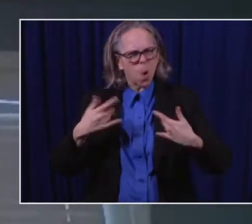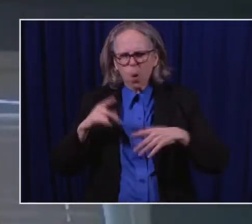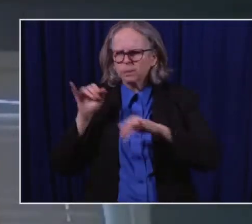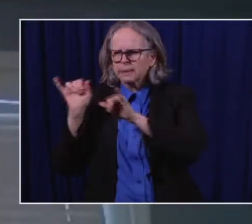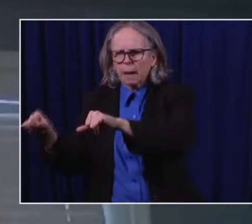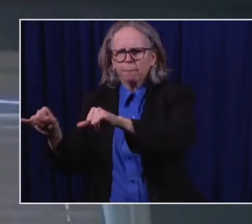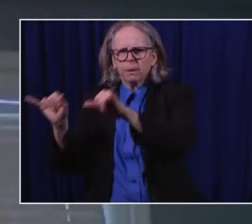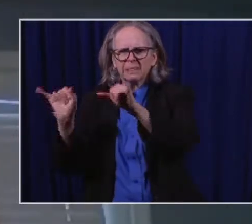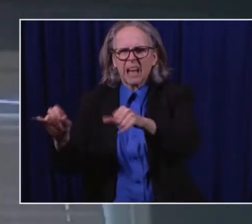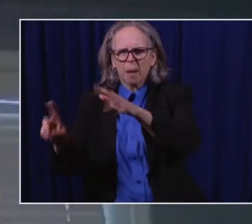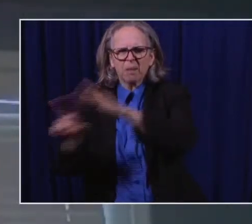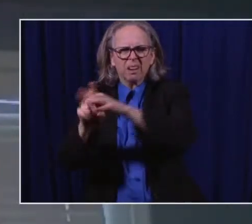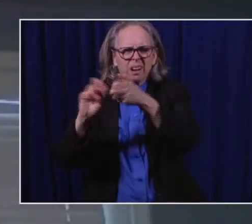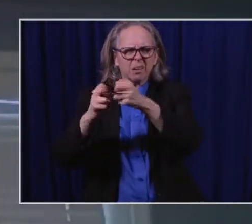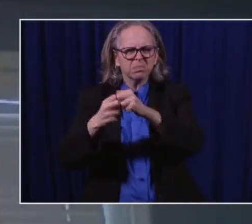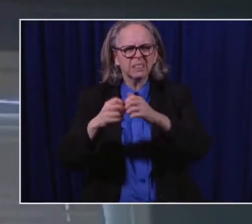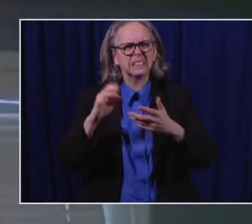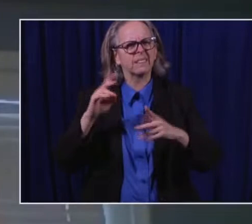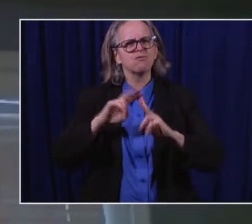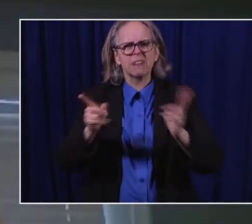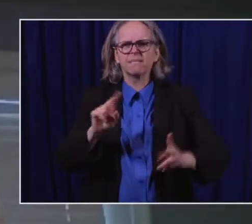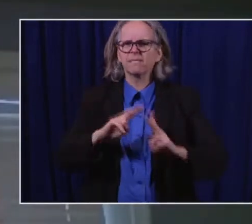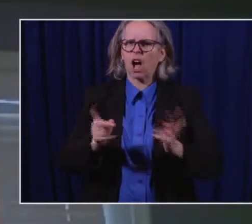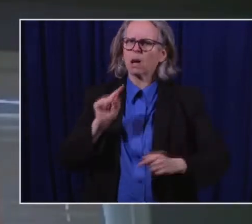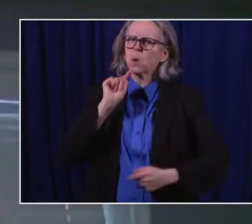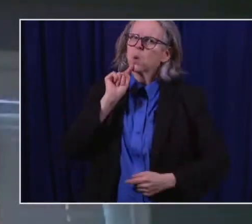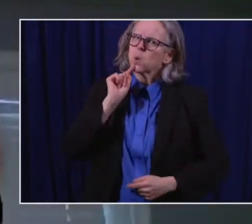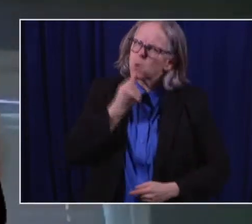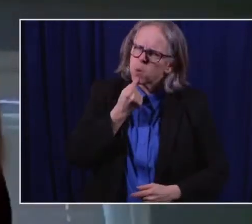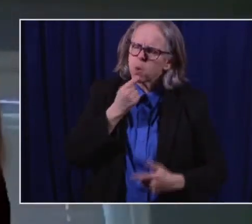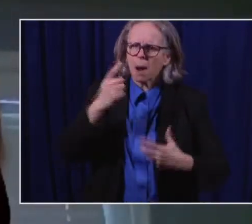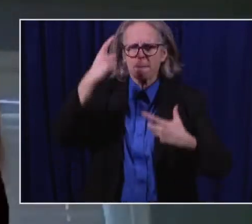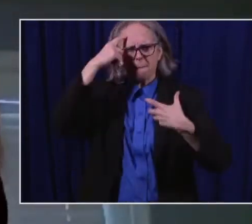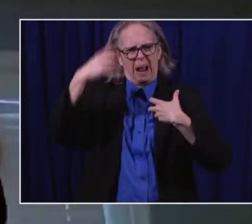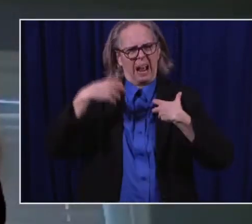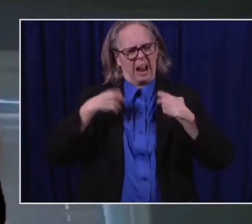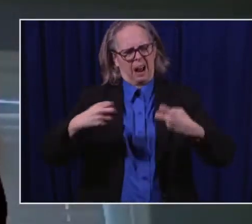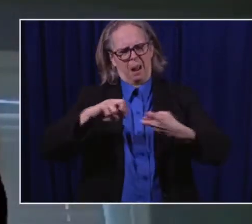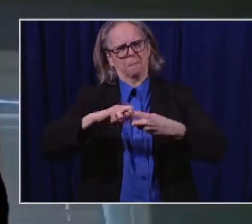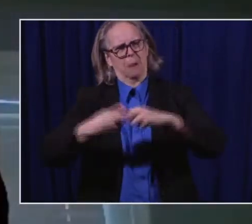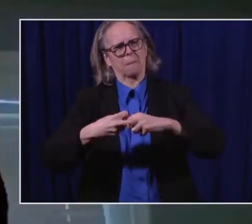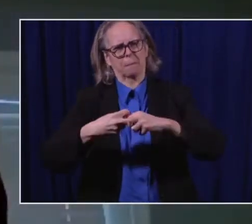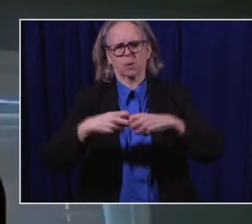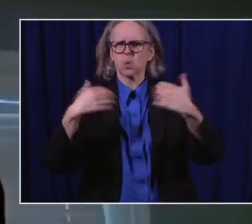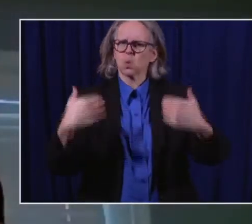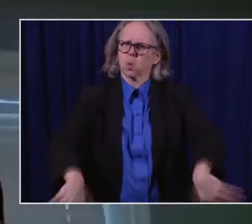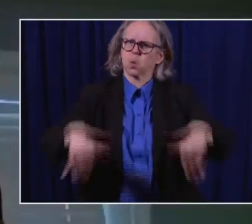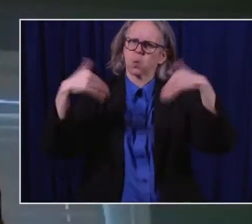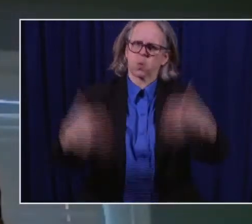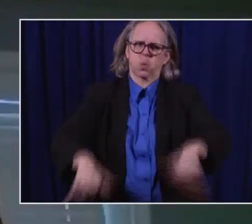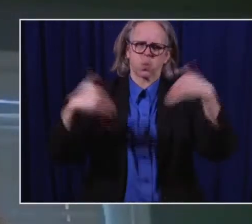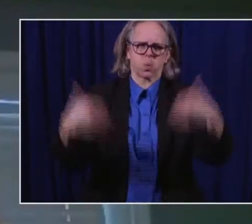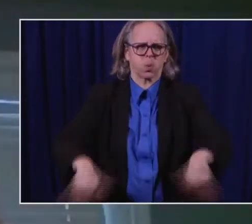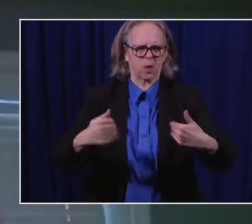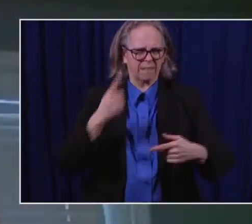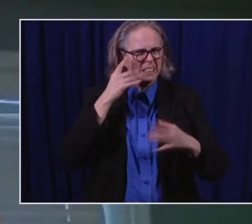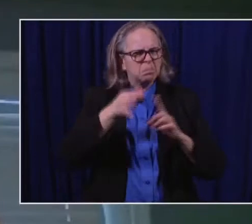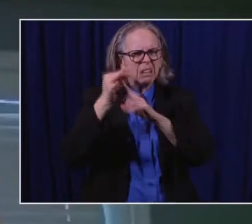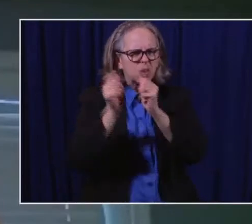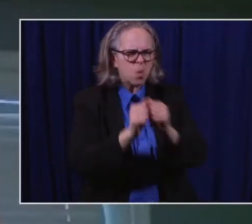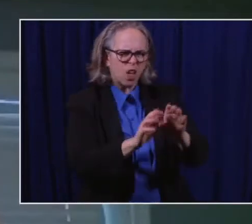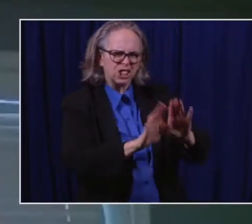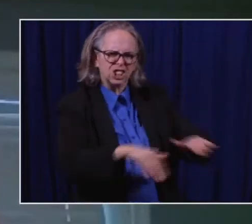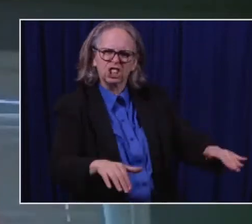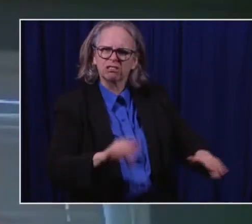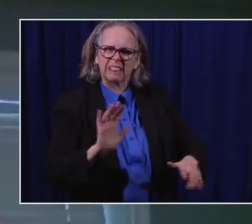than normally experienced. School is community for kids. It benefits them beyond their academic content. It's